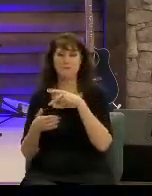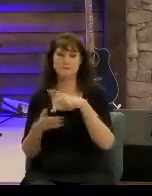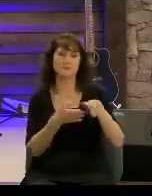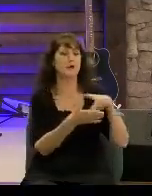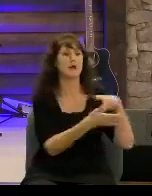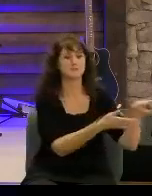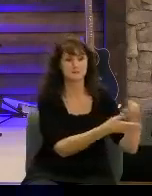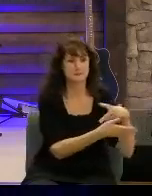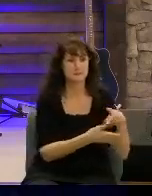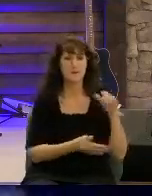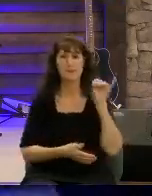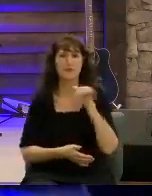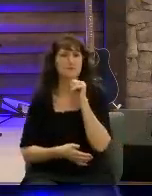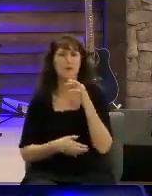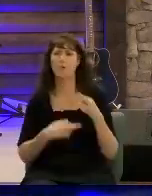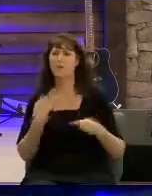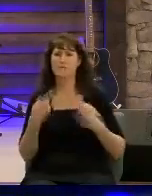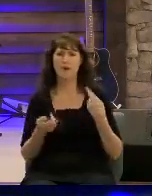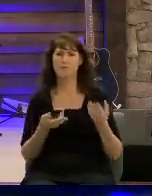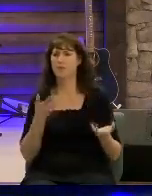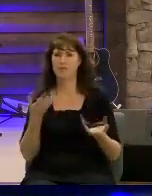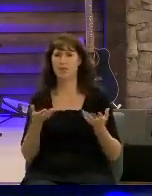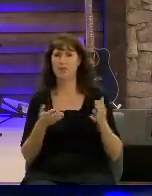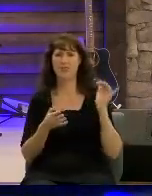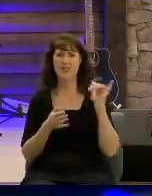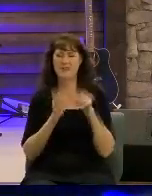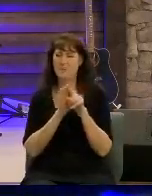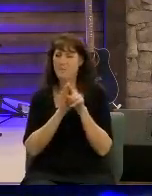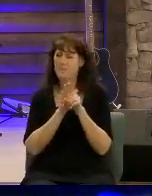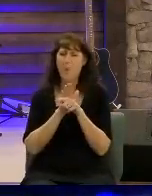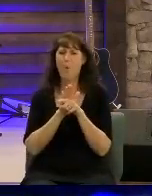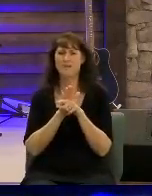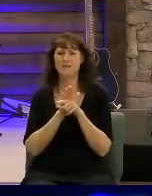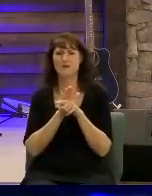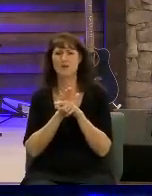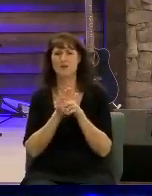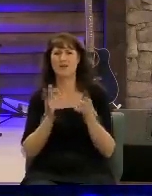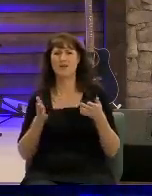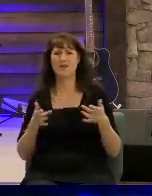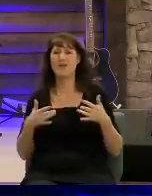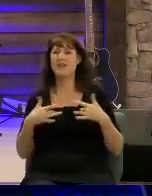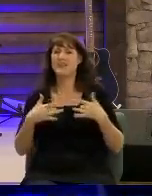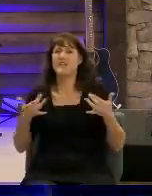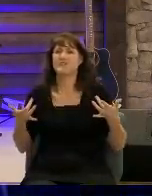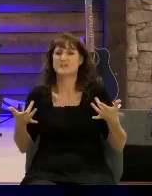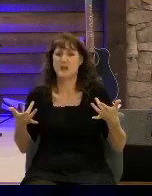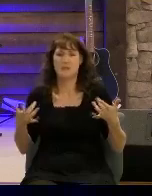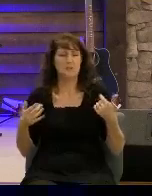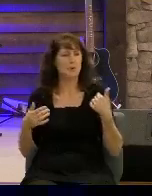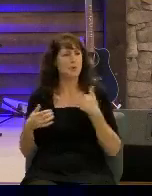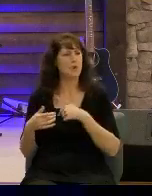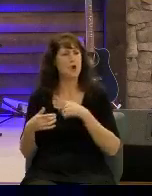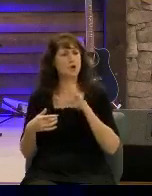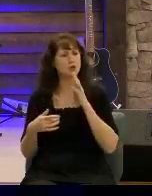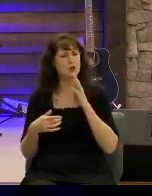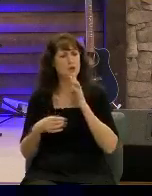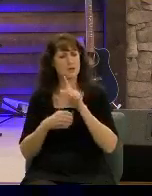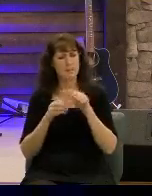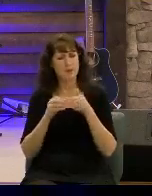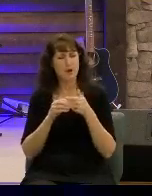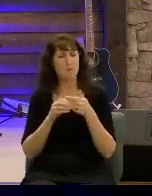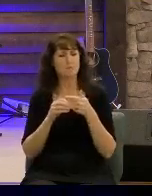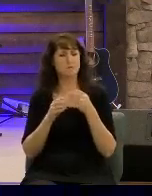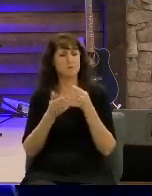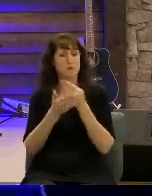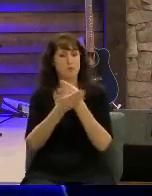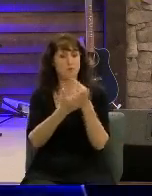not revival, but that's really a momentary lift up. We're talking about a thing over these weeks, as George said this